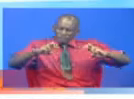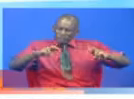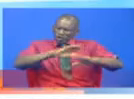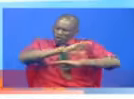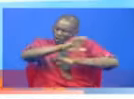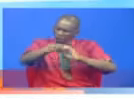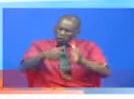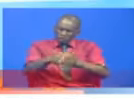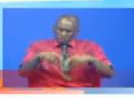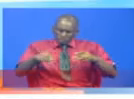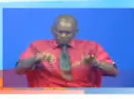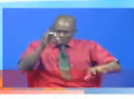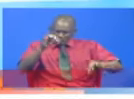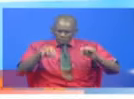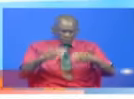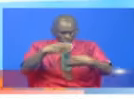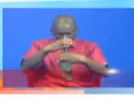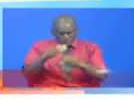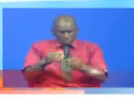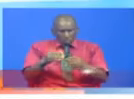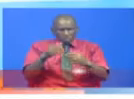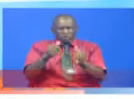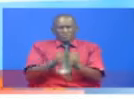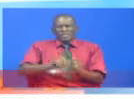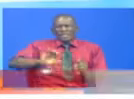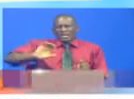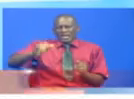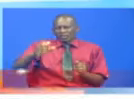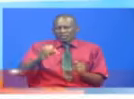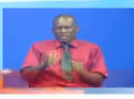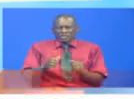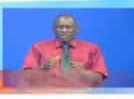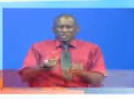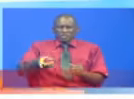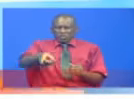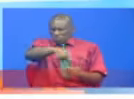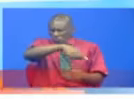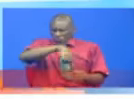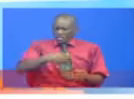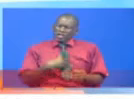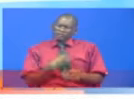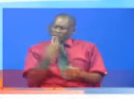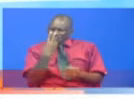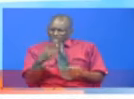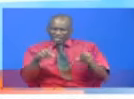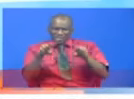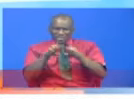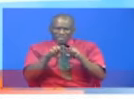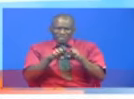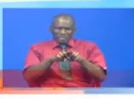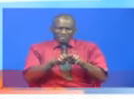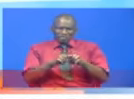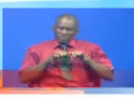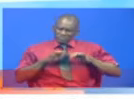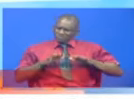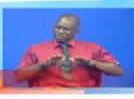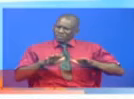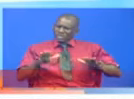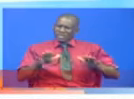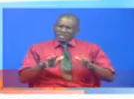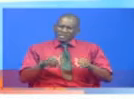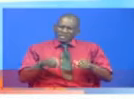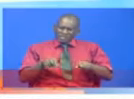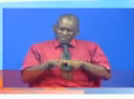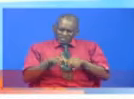this sampling according to county, we tend to be seeing the same kind of trend, and that gives us some